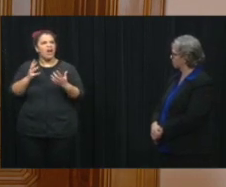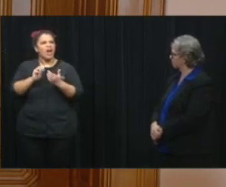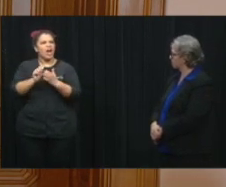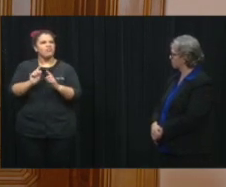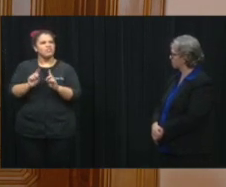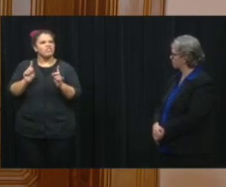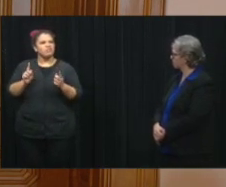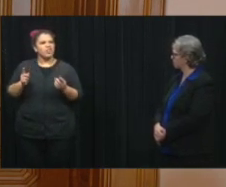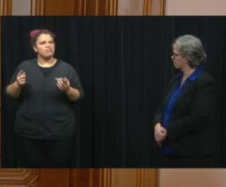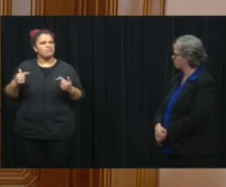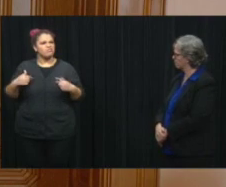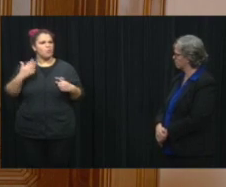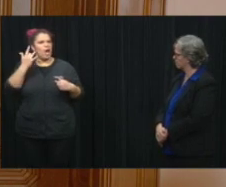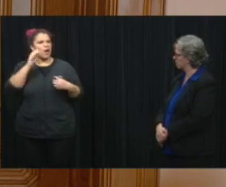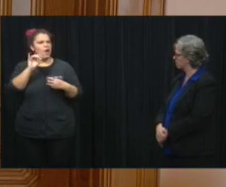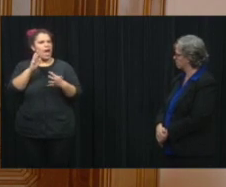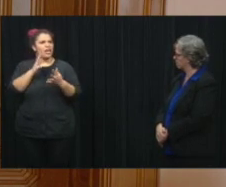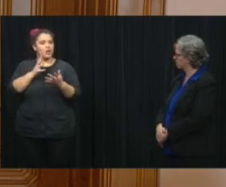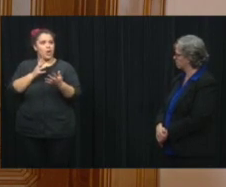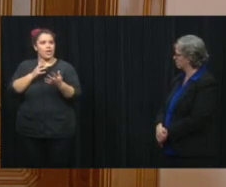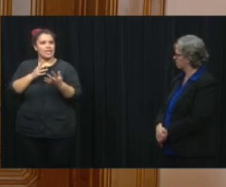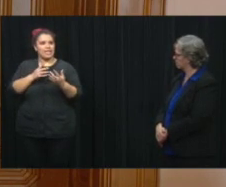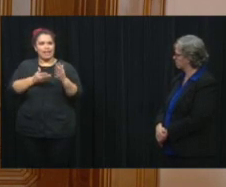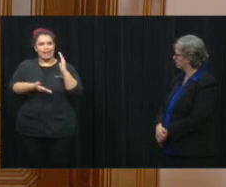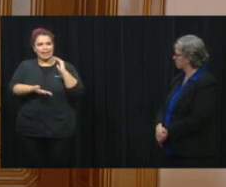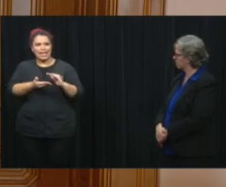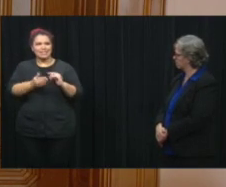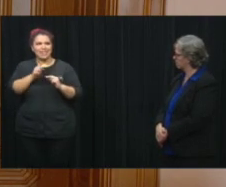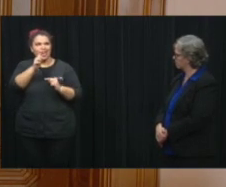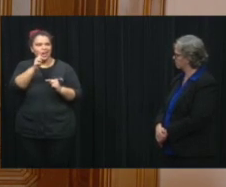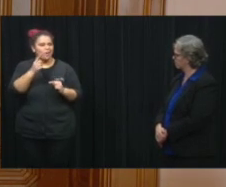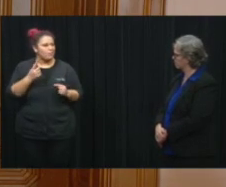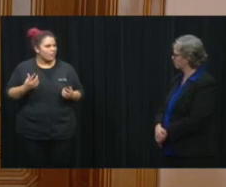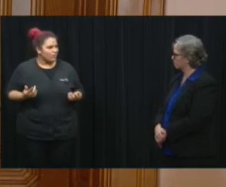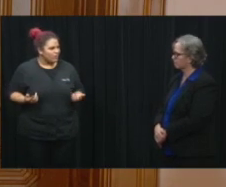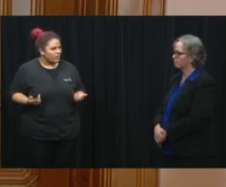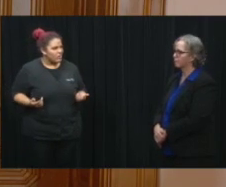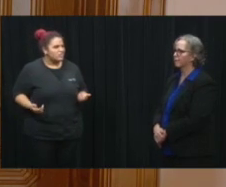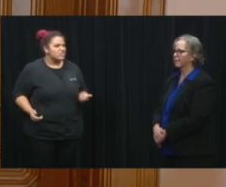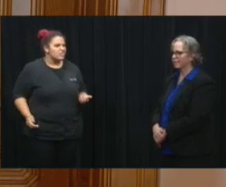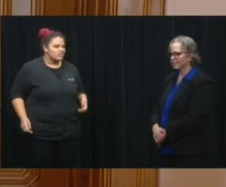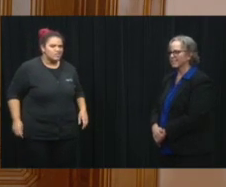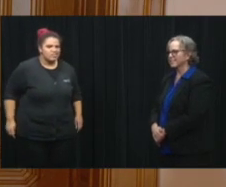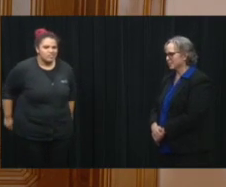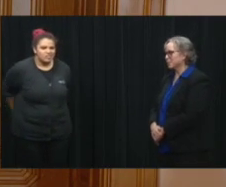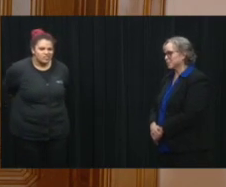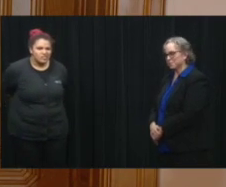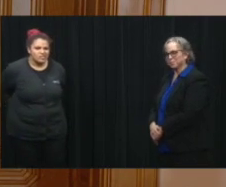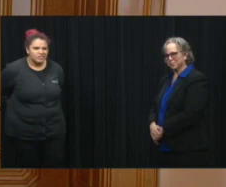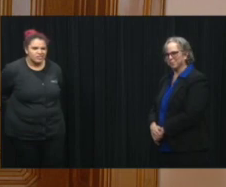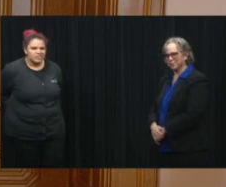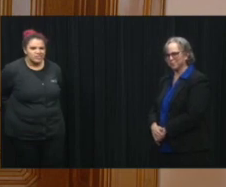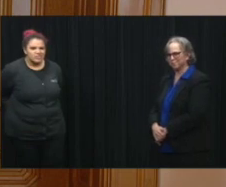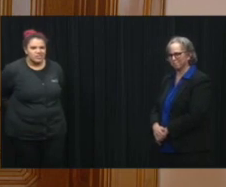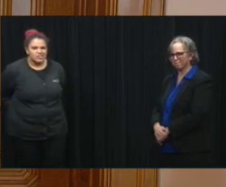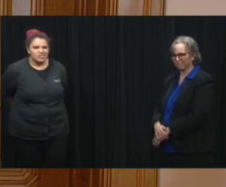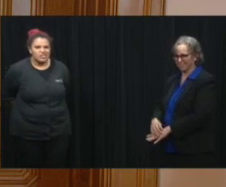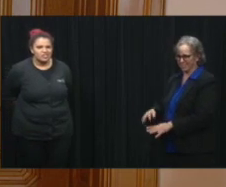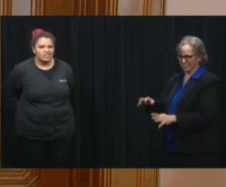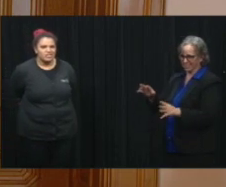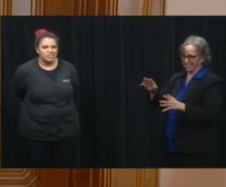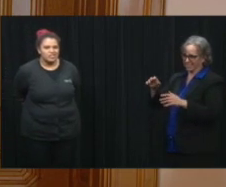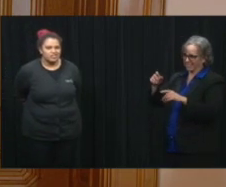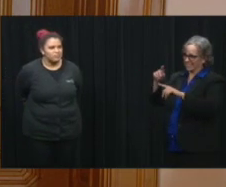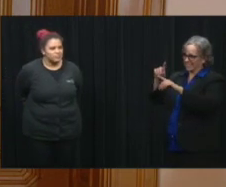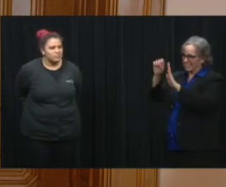expert, Dr. Acton. I mean, look, we each have different situations. We each have a lot